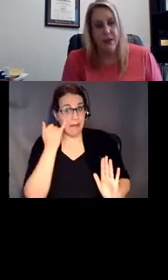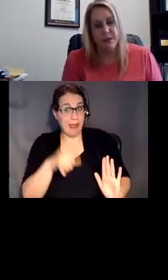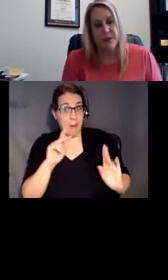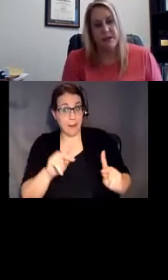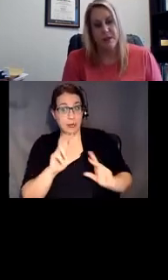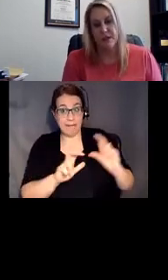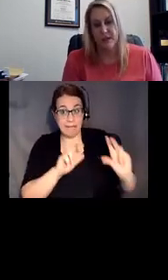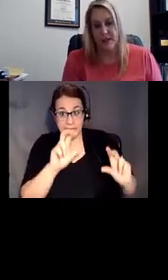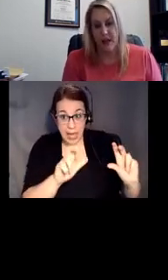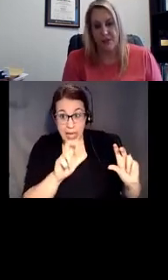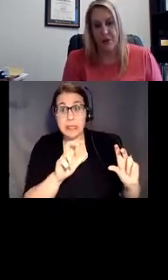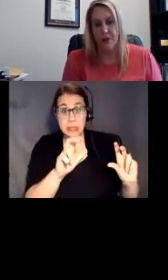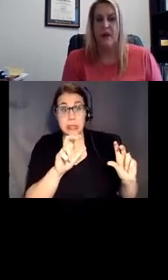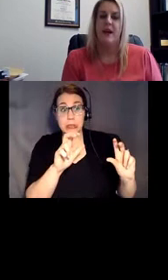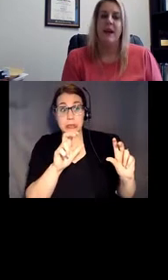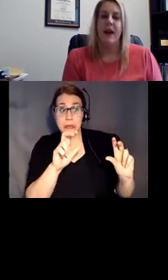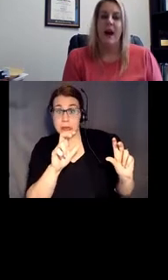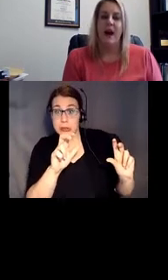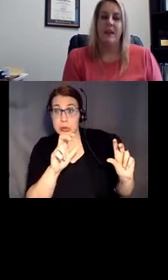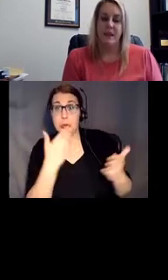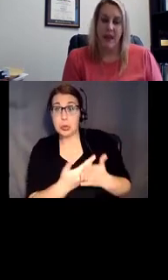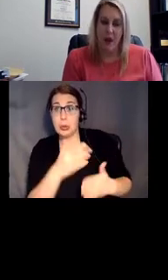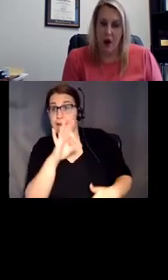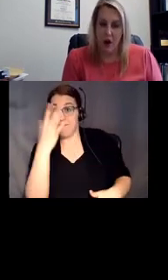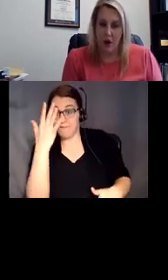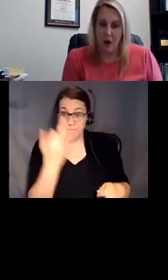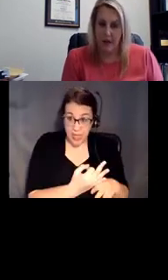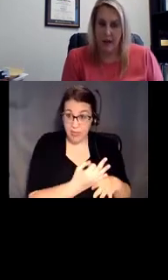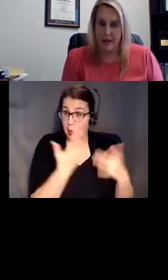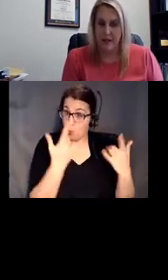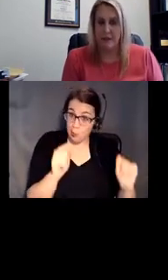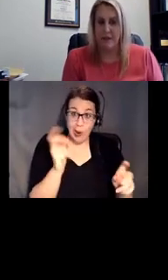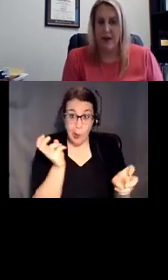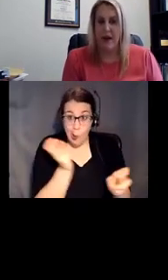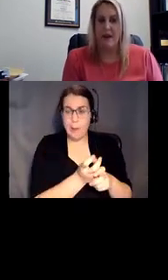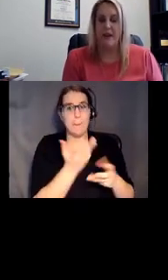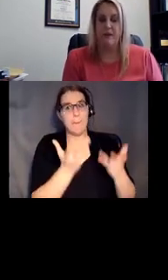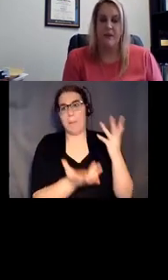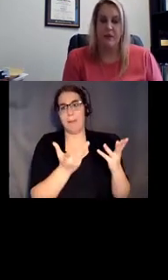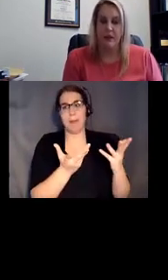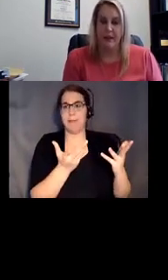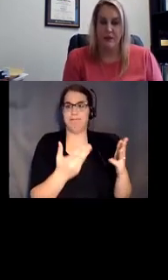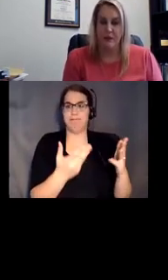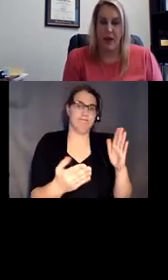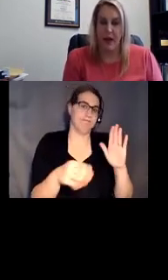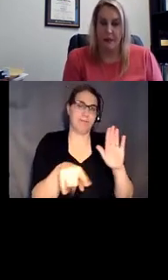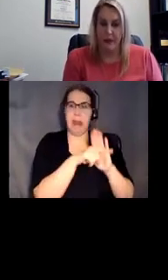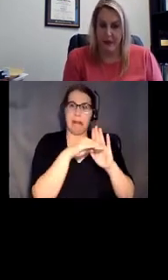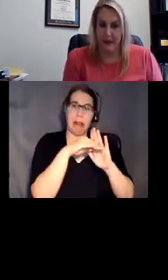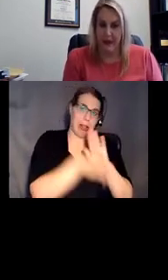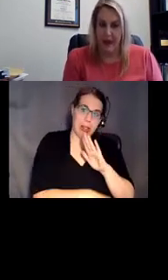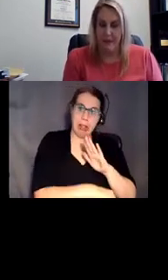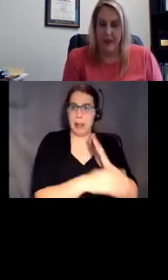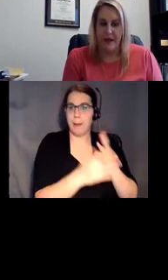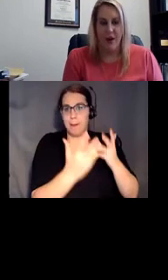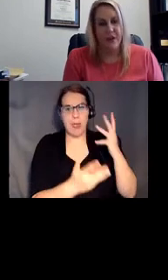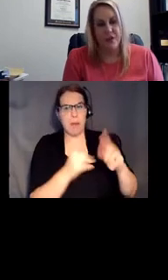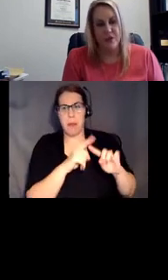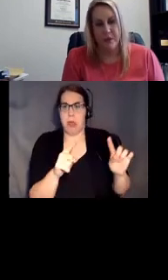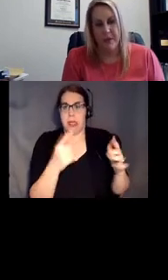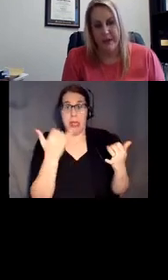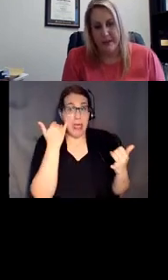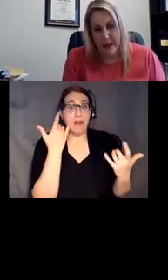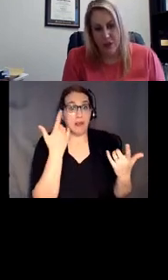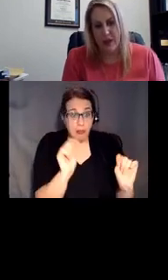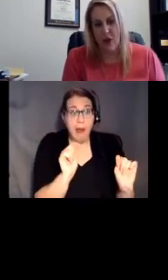if the investment is not successful, that they are indemnified and released from liability in that. Now, if they